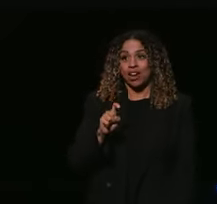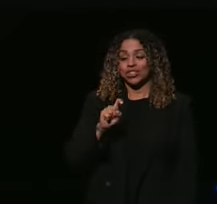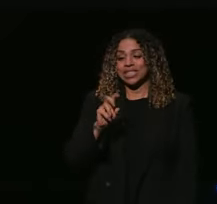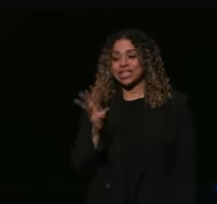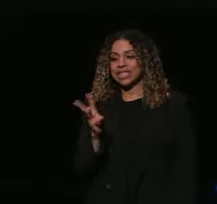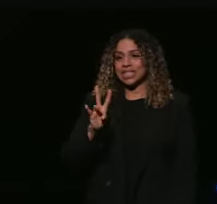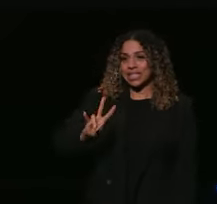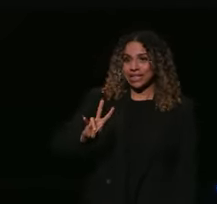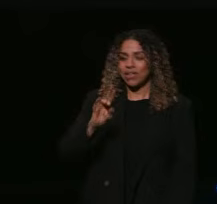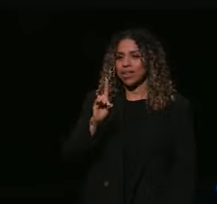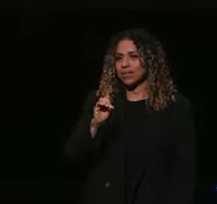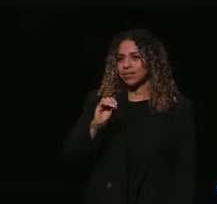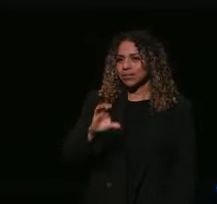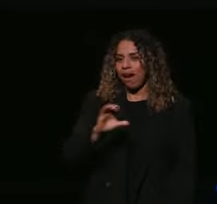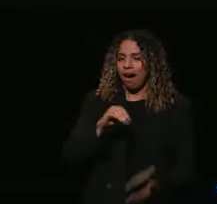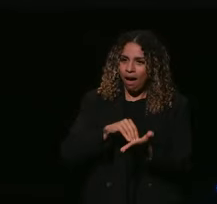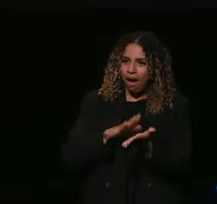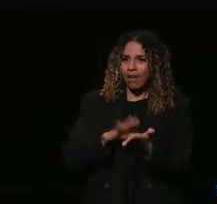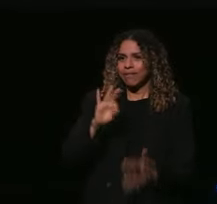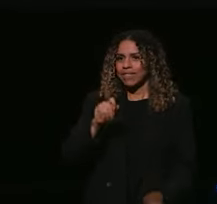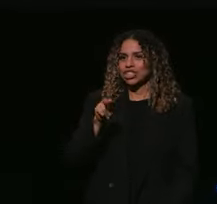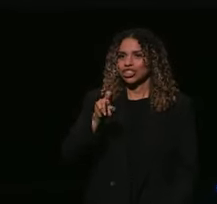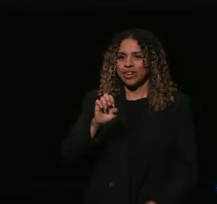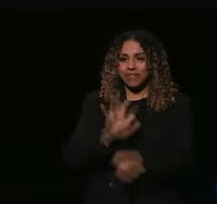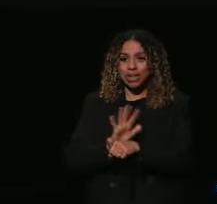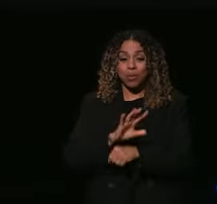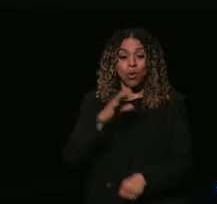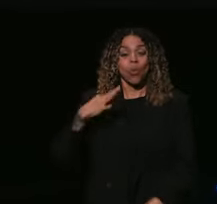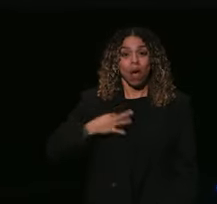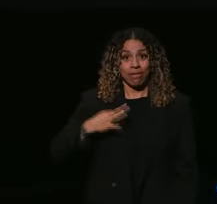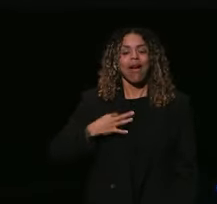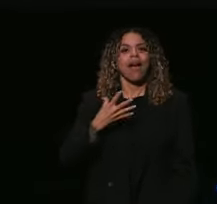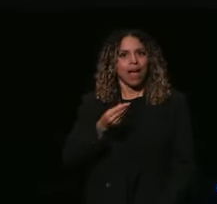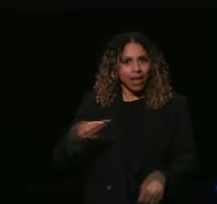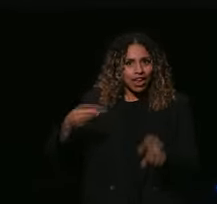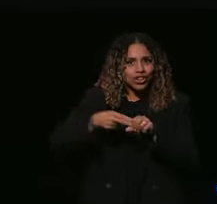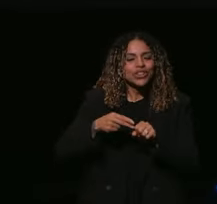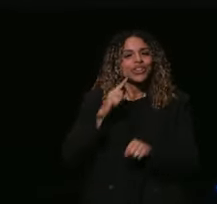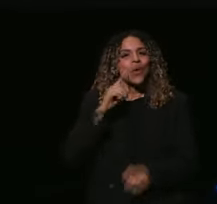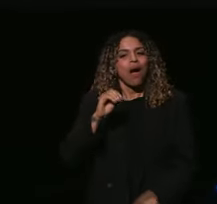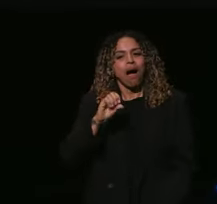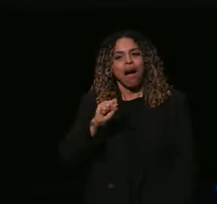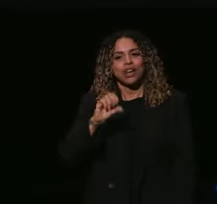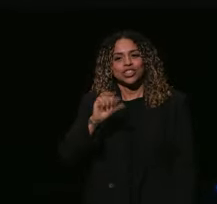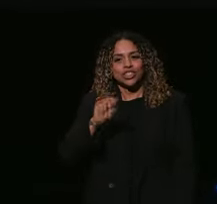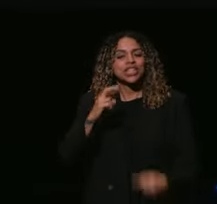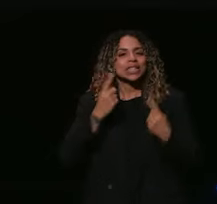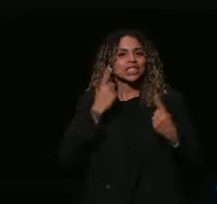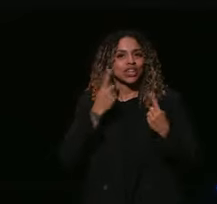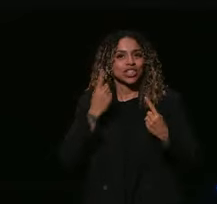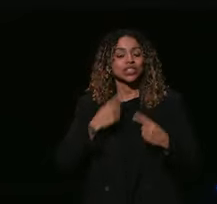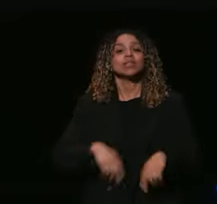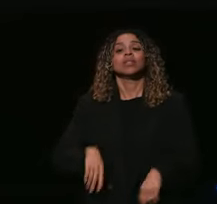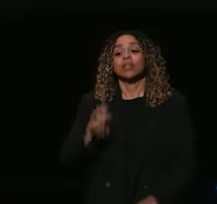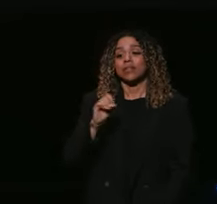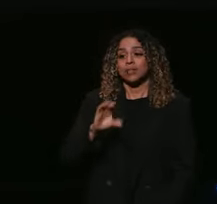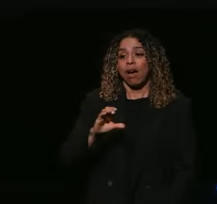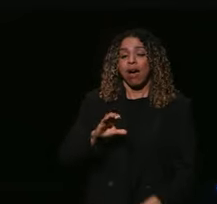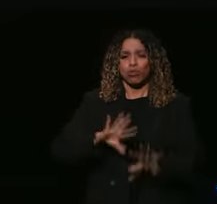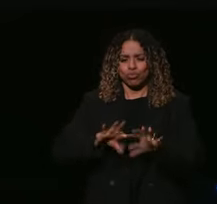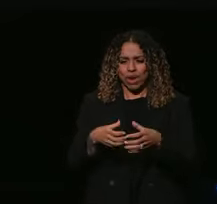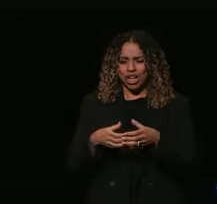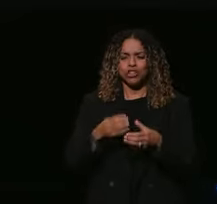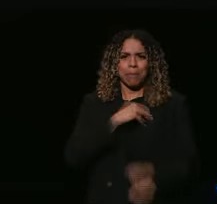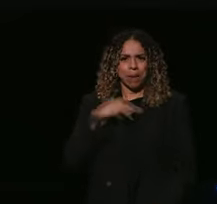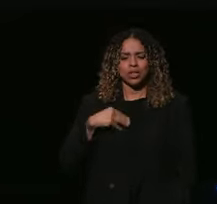167 documentary feature films qualified and entered for Oscar consideration. From the submitted films, Documentary Branch members vote to